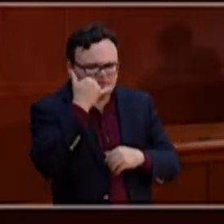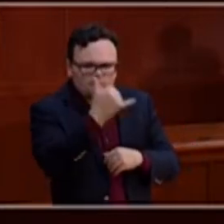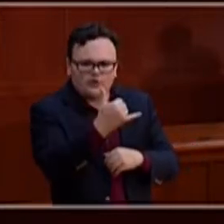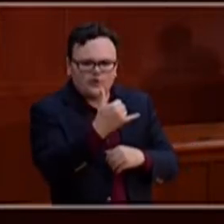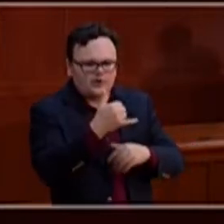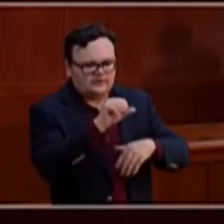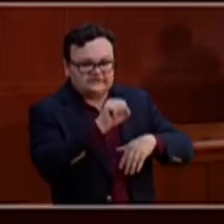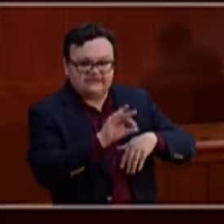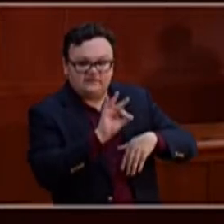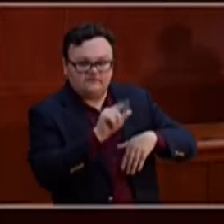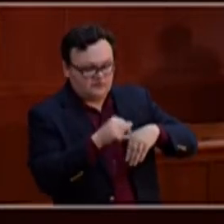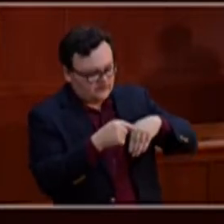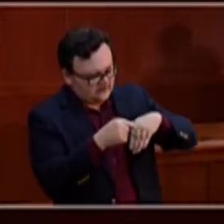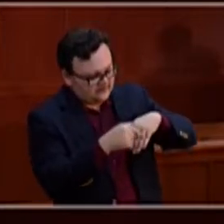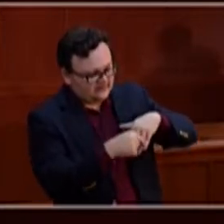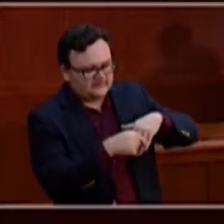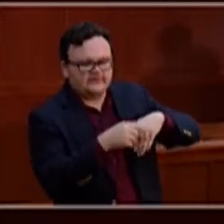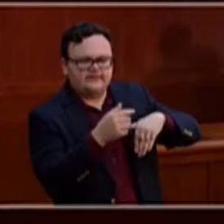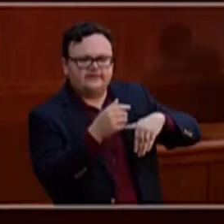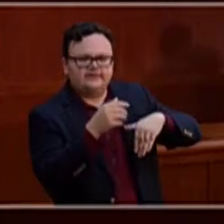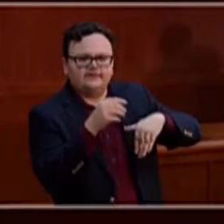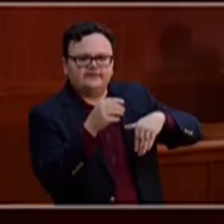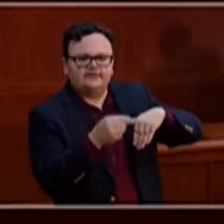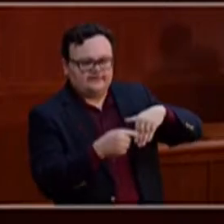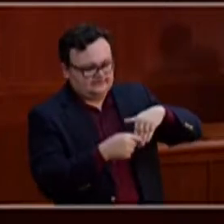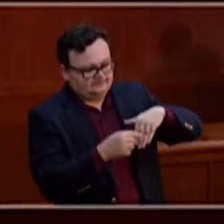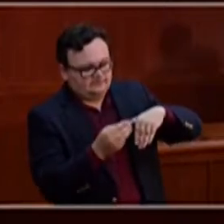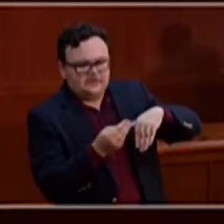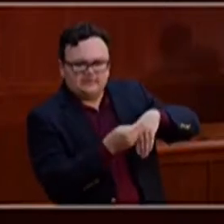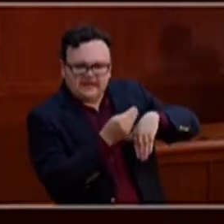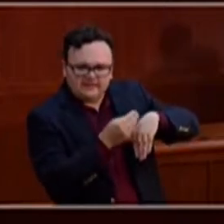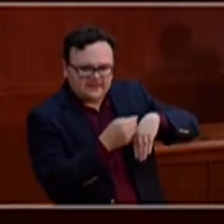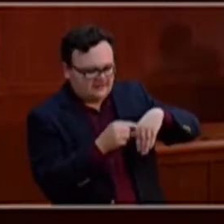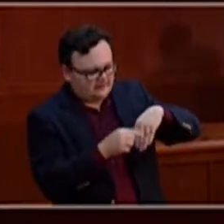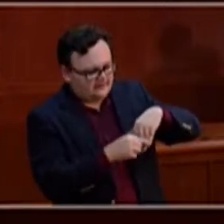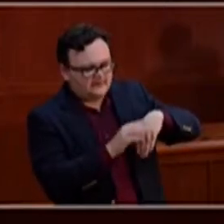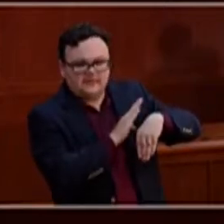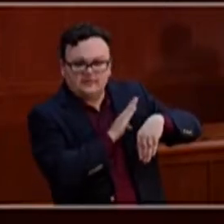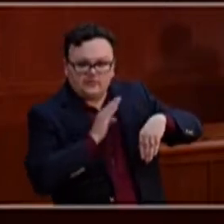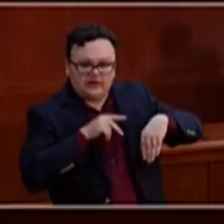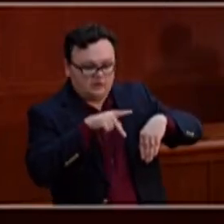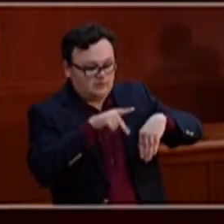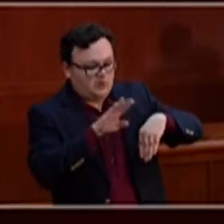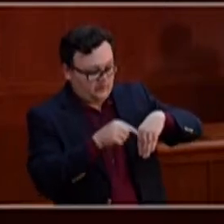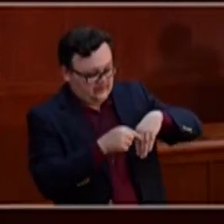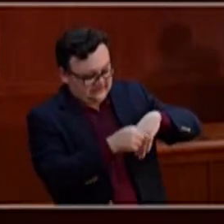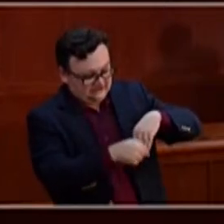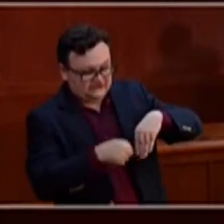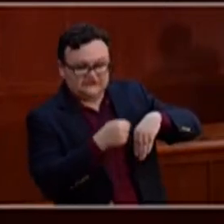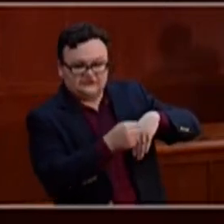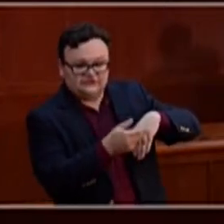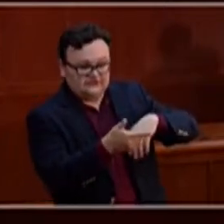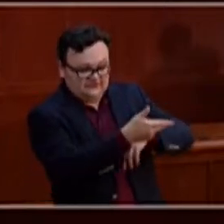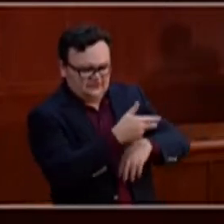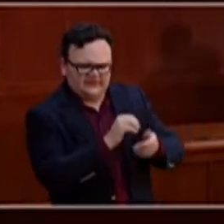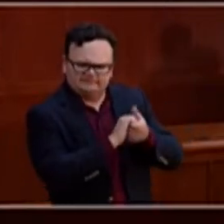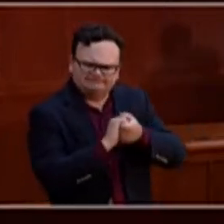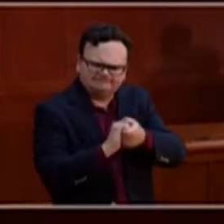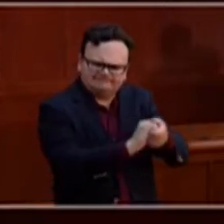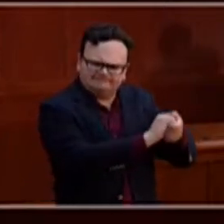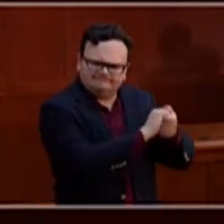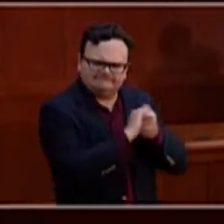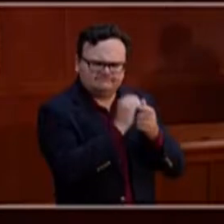Beach, they are closely monitoring together and sharing data. I will also say, for some fairly